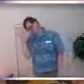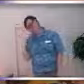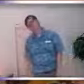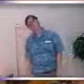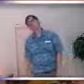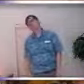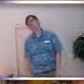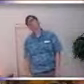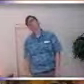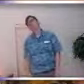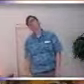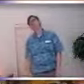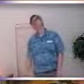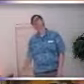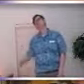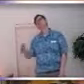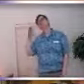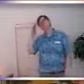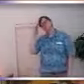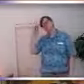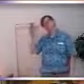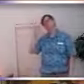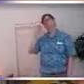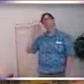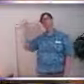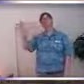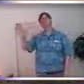Let's breathe that knowing in,